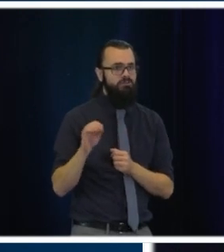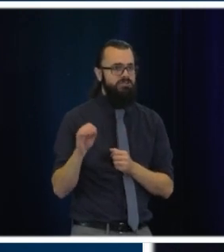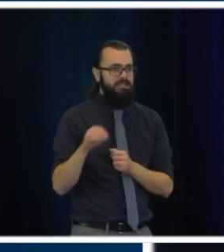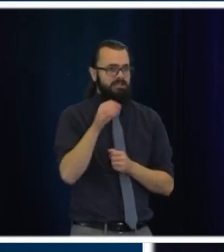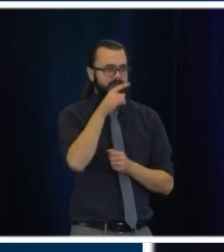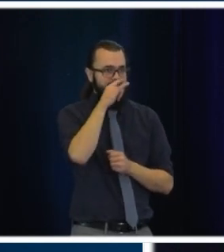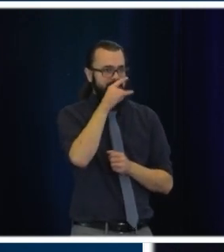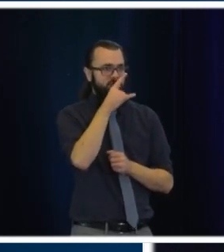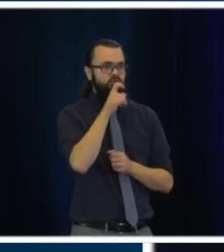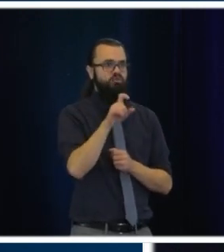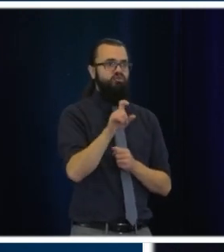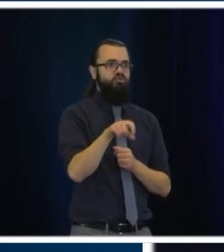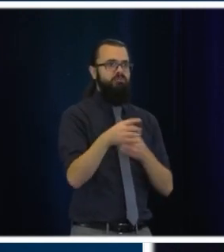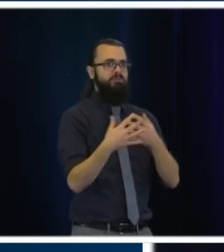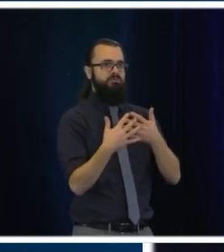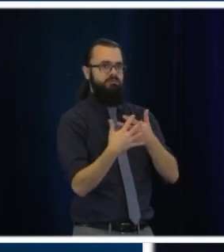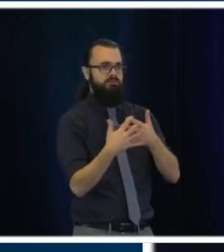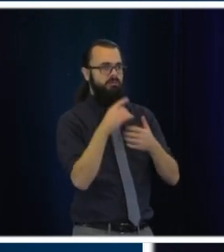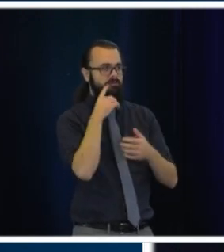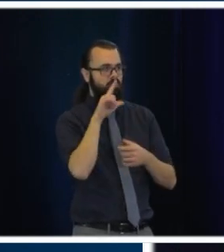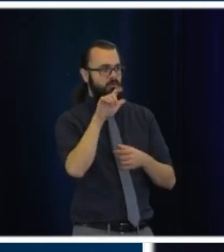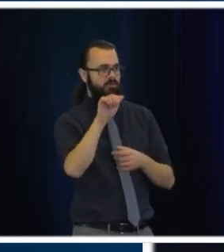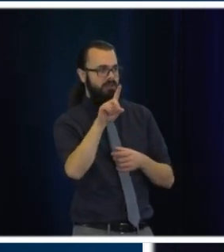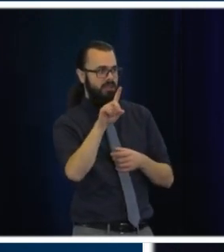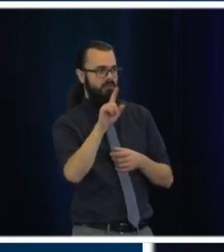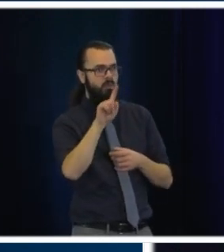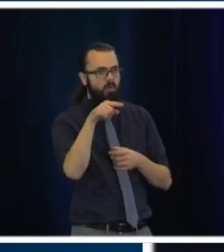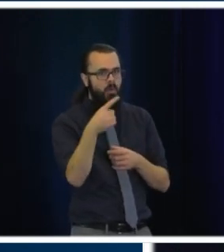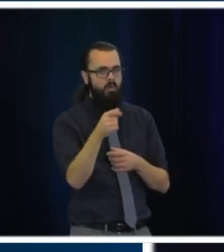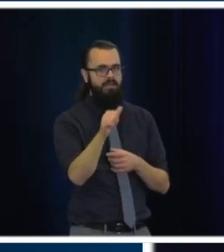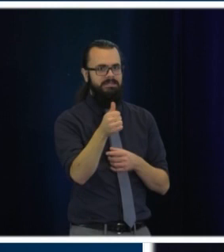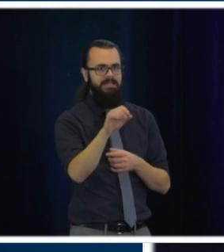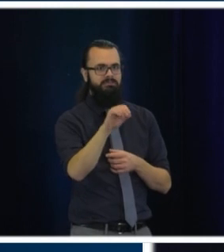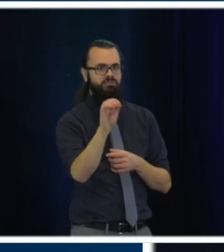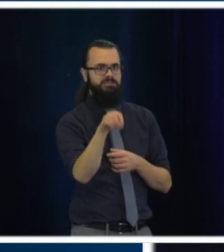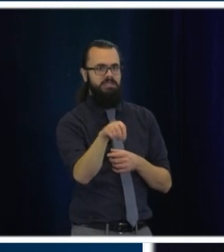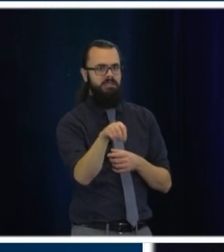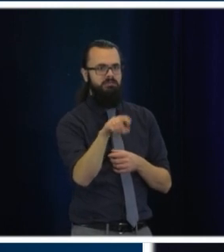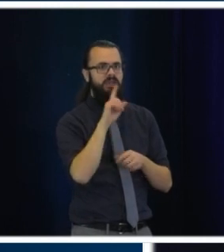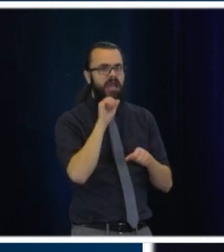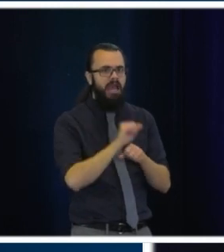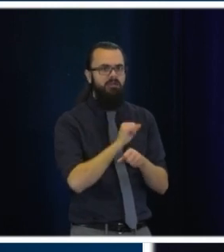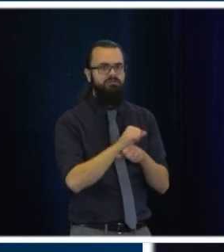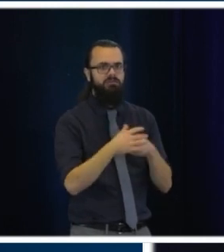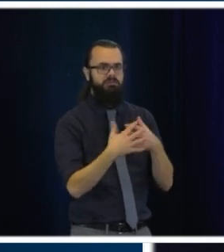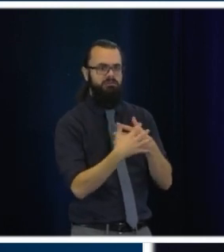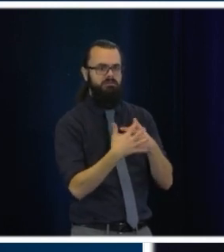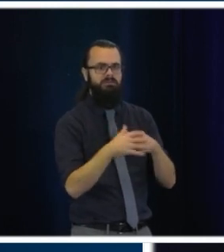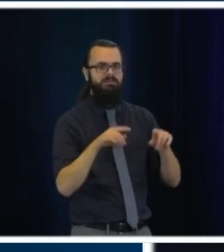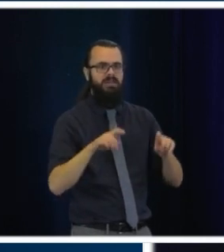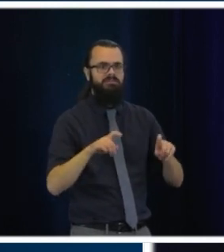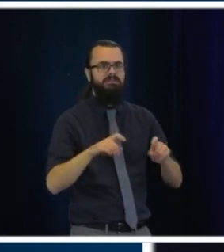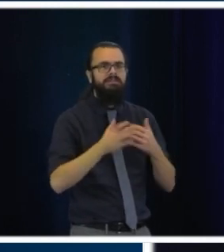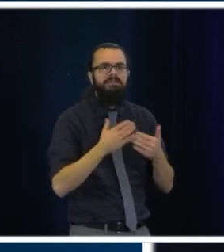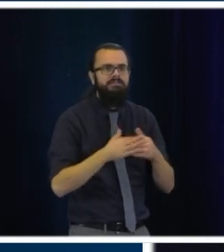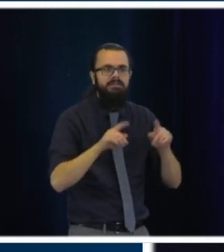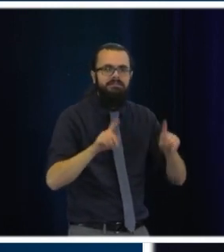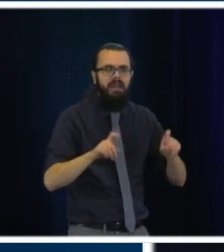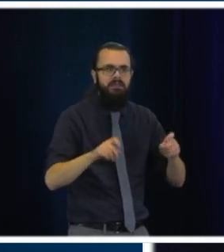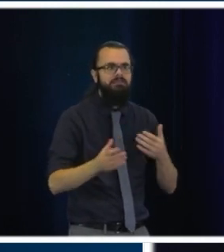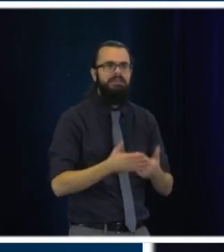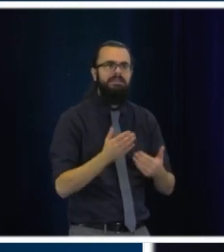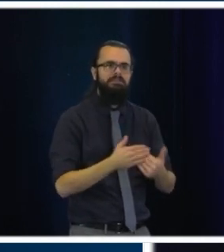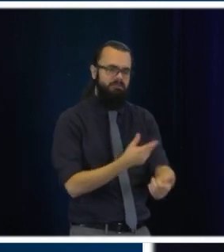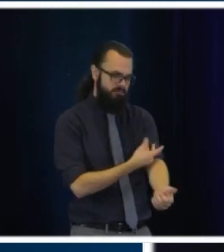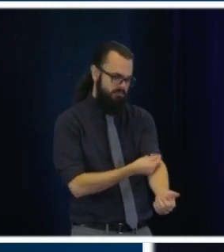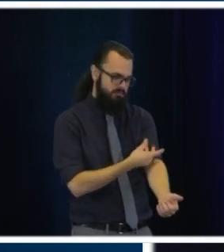screened for lead. Only 10%. And it's an easy test. It's a blood test, okay? It's nothing that intrusive. Now,